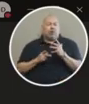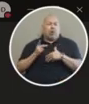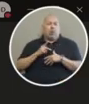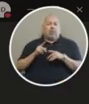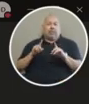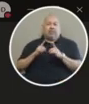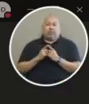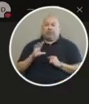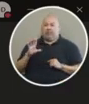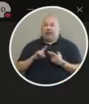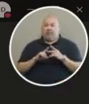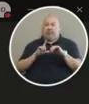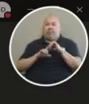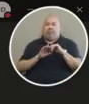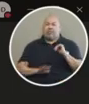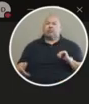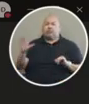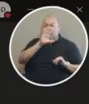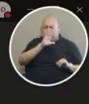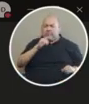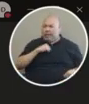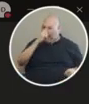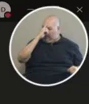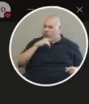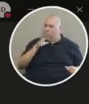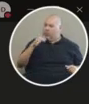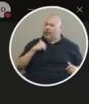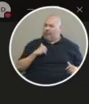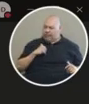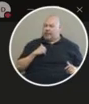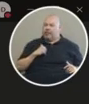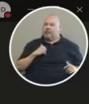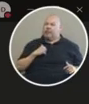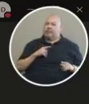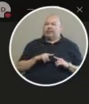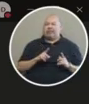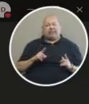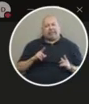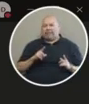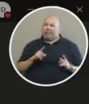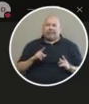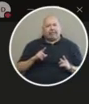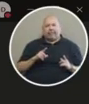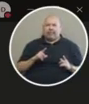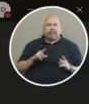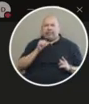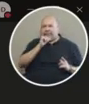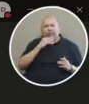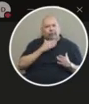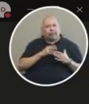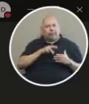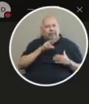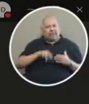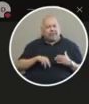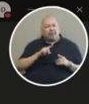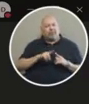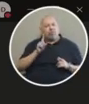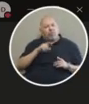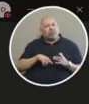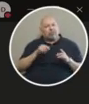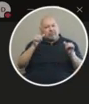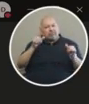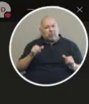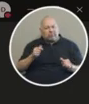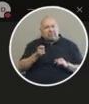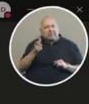but also as El Paso as a whole, I feel this will have unintended consequences in regards to what you are proposing of